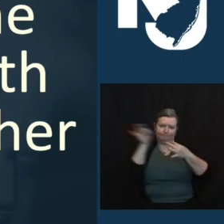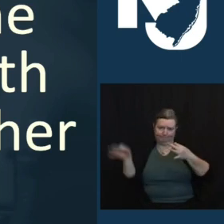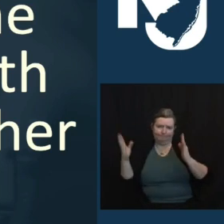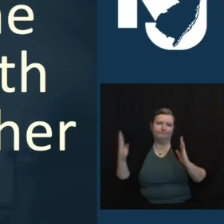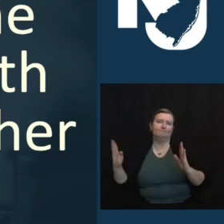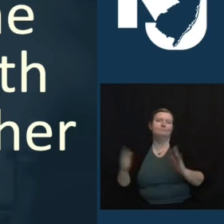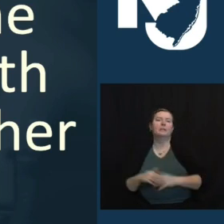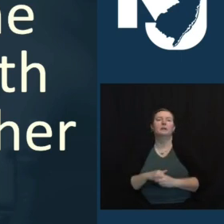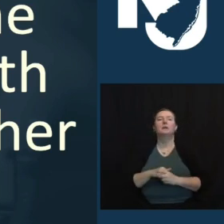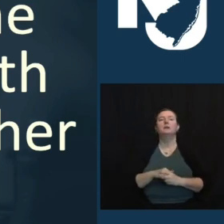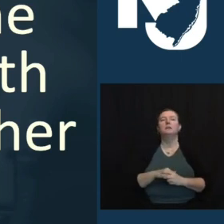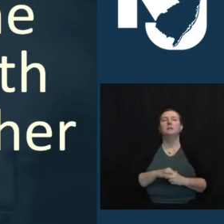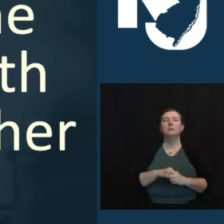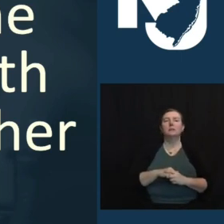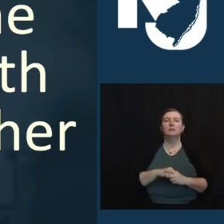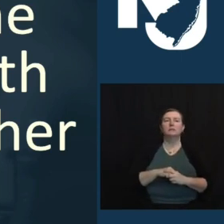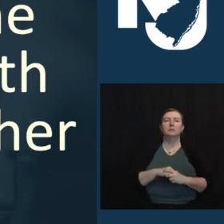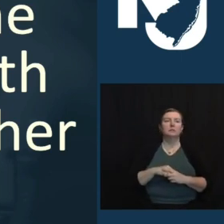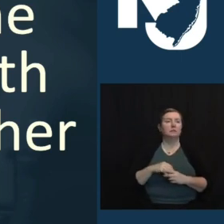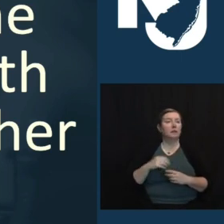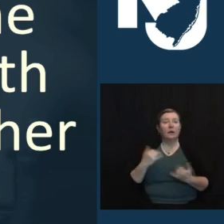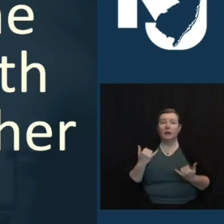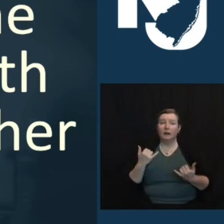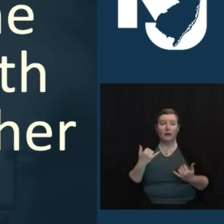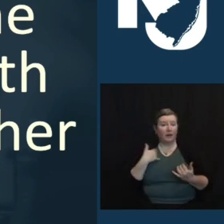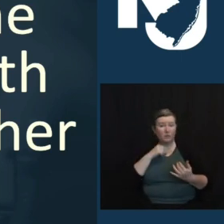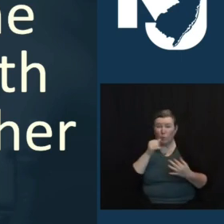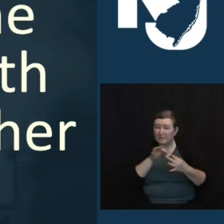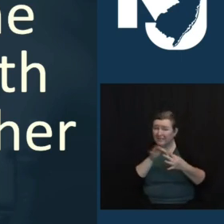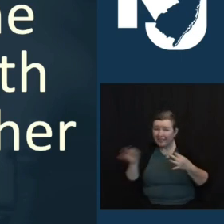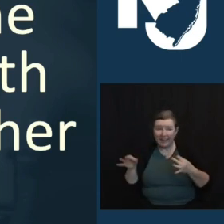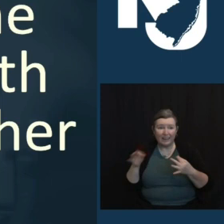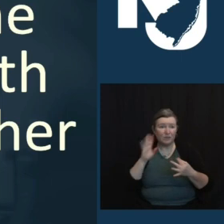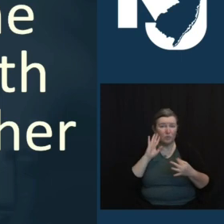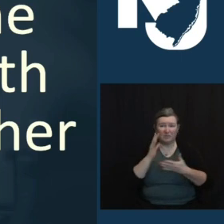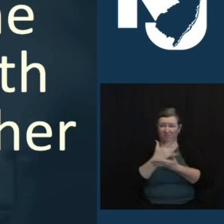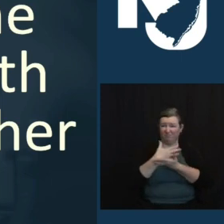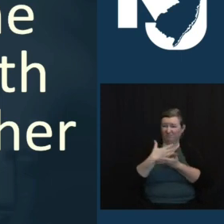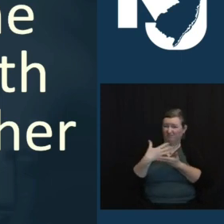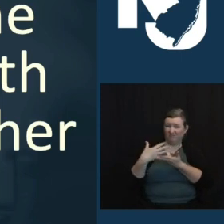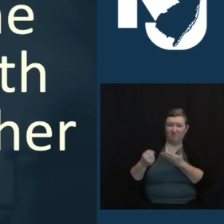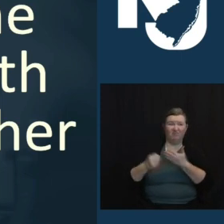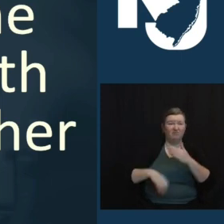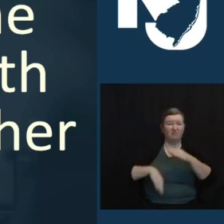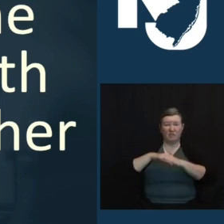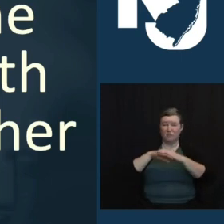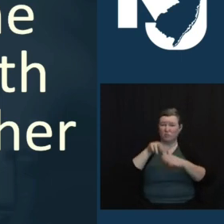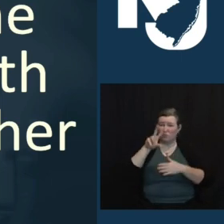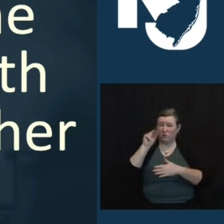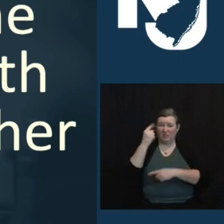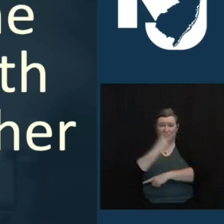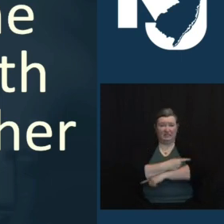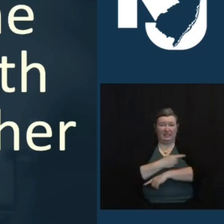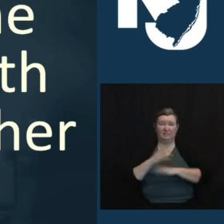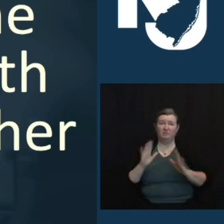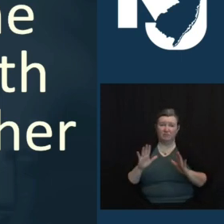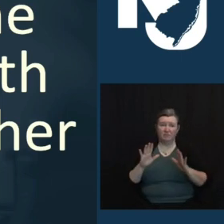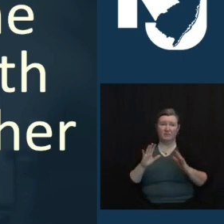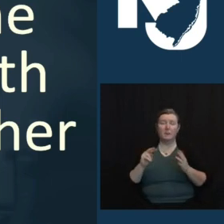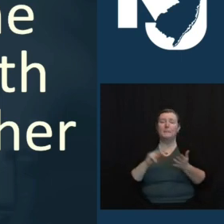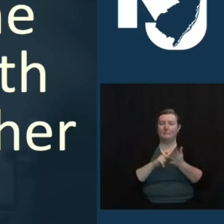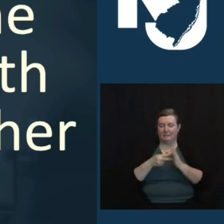unless extended, these emergencies expire after 30 days. Today's action means that we can continue our